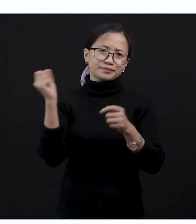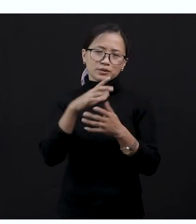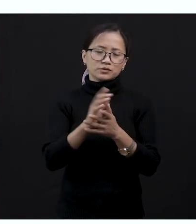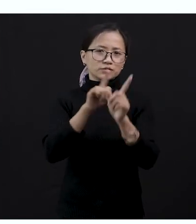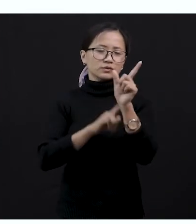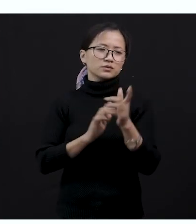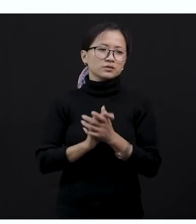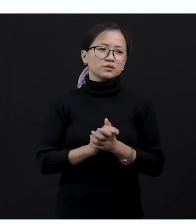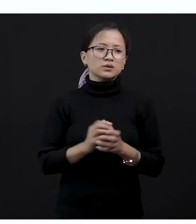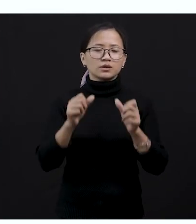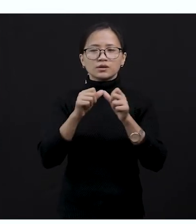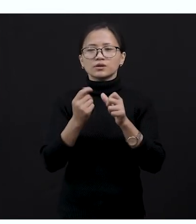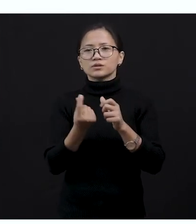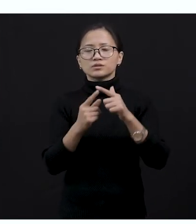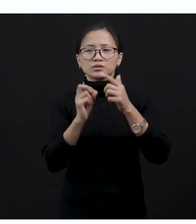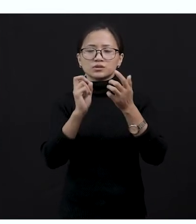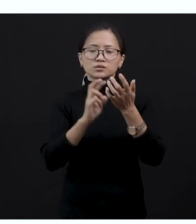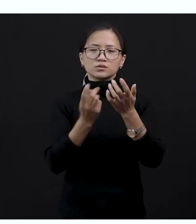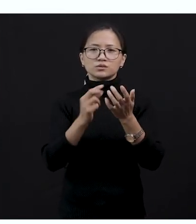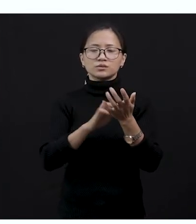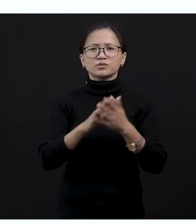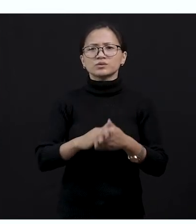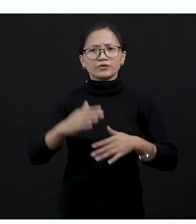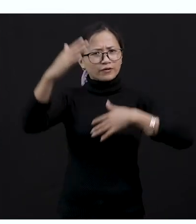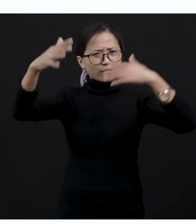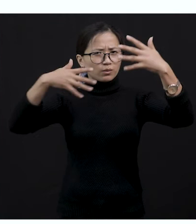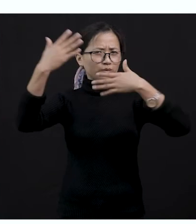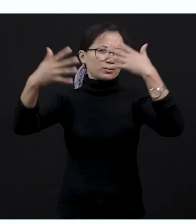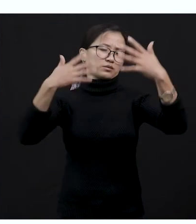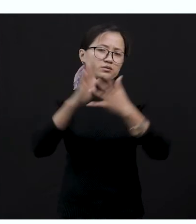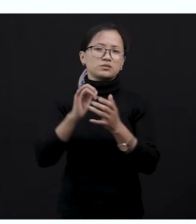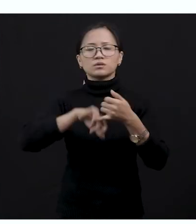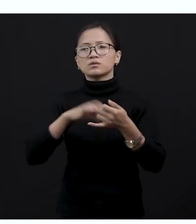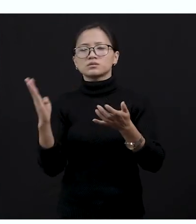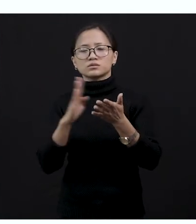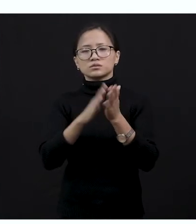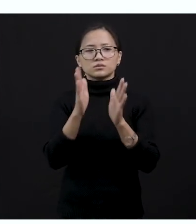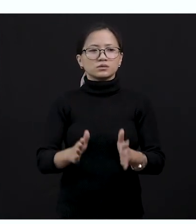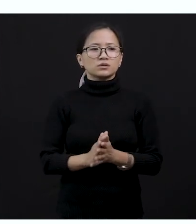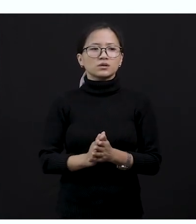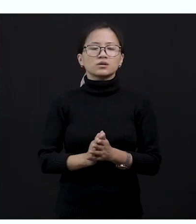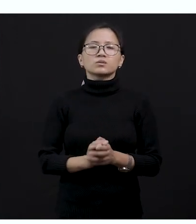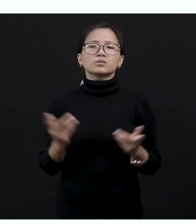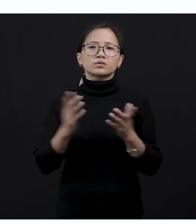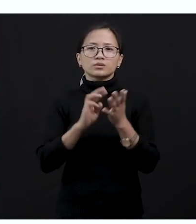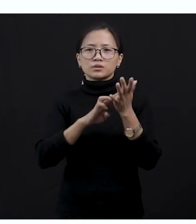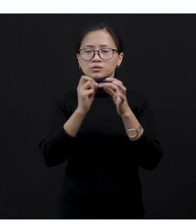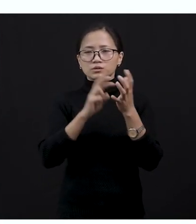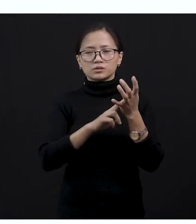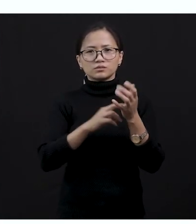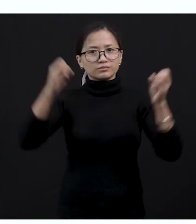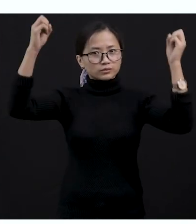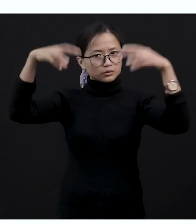year, and autumn, which is also a very windy season. Okay, then monsoon, where we experience a lot